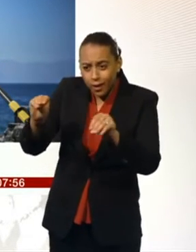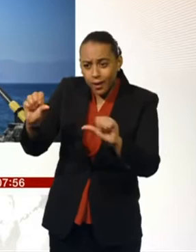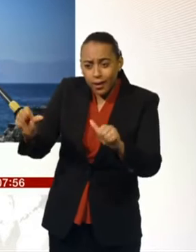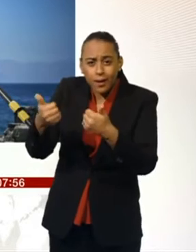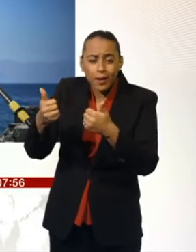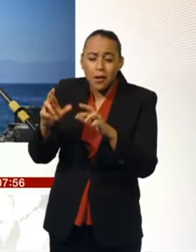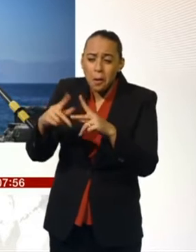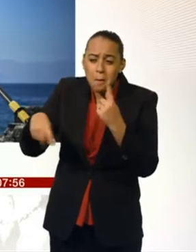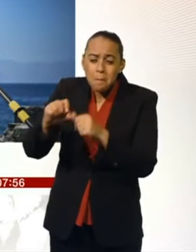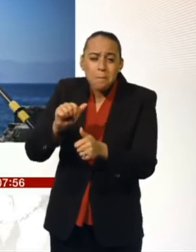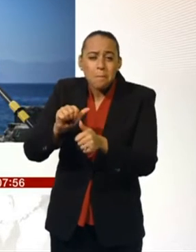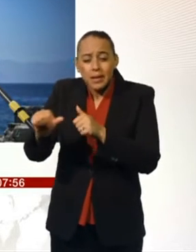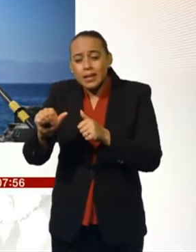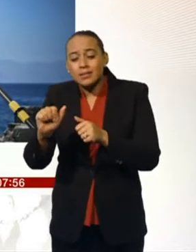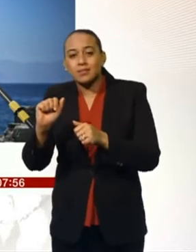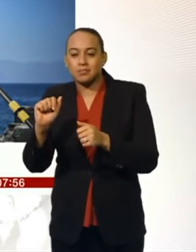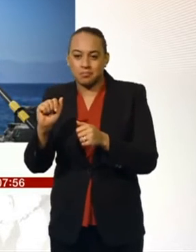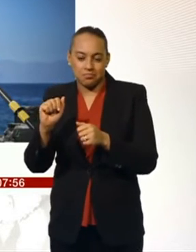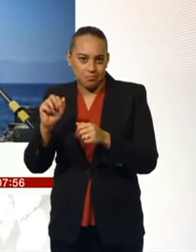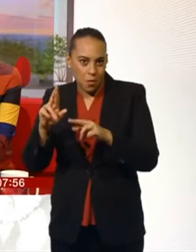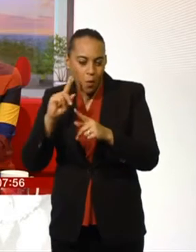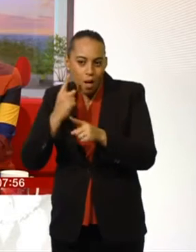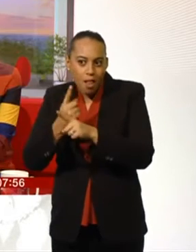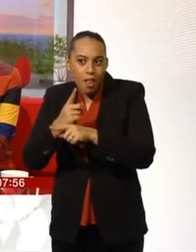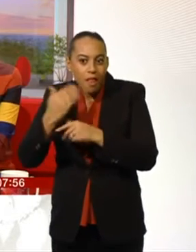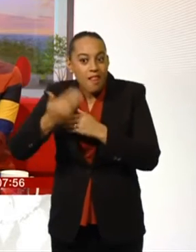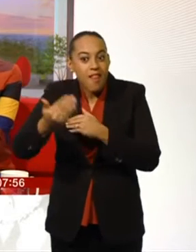wish you all the best. And no doubt we'll speak to you and track more of your journey.